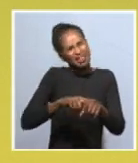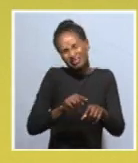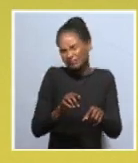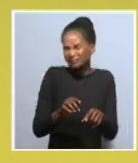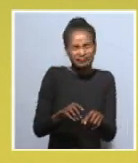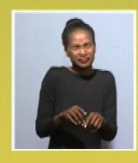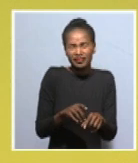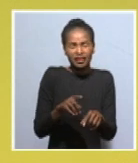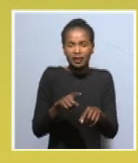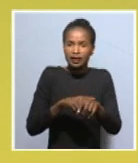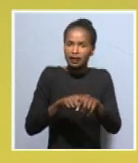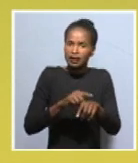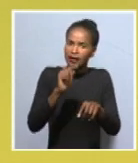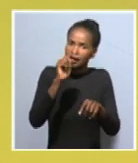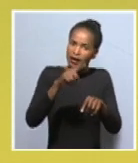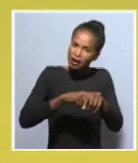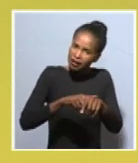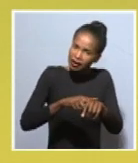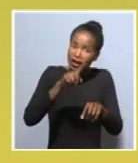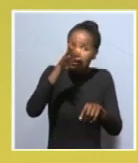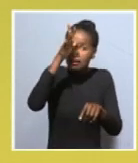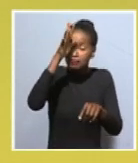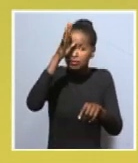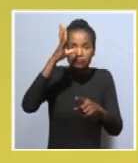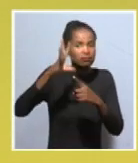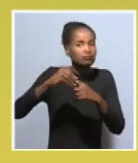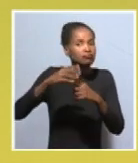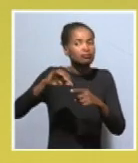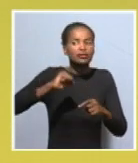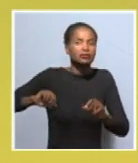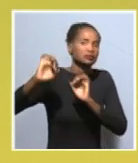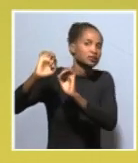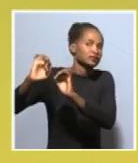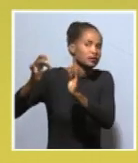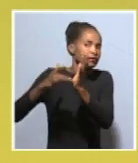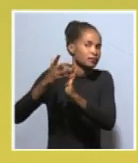inherited from the old dispensation, and then